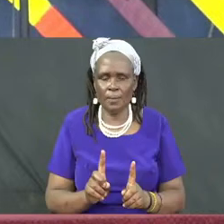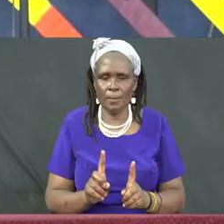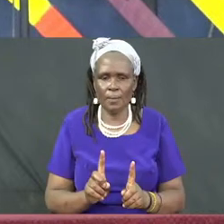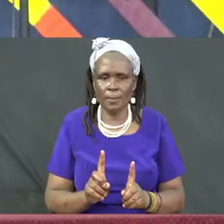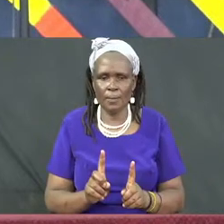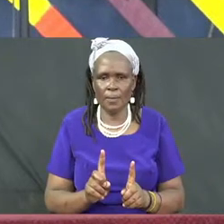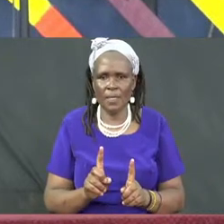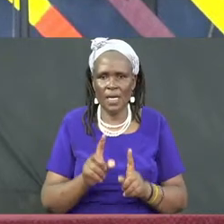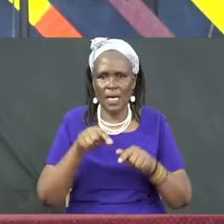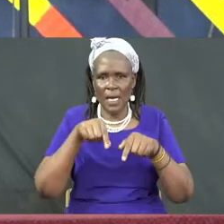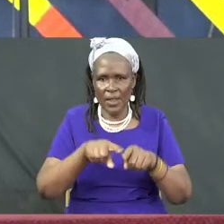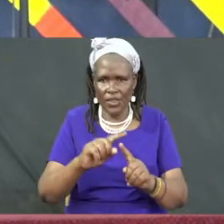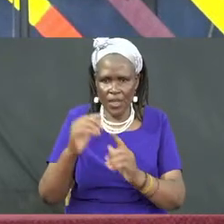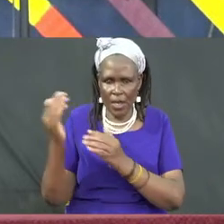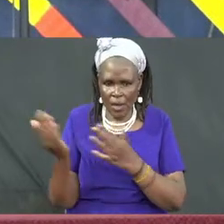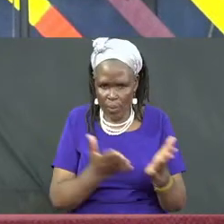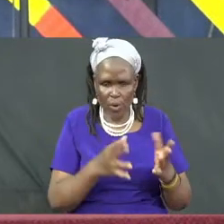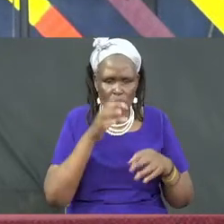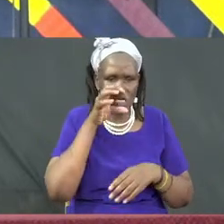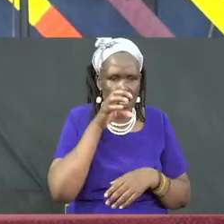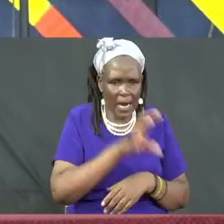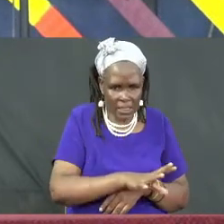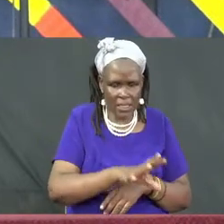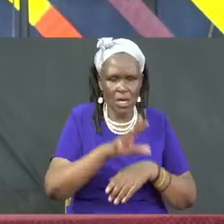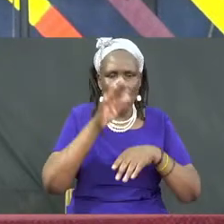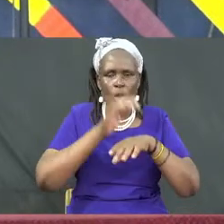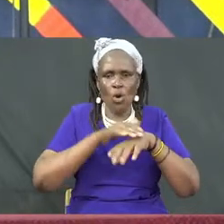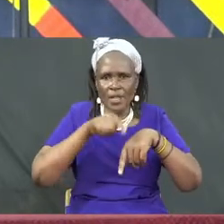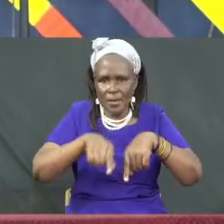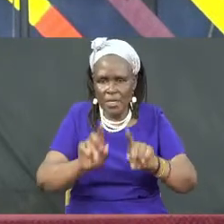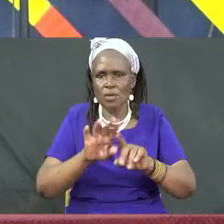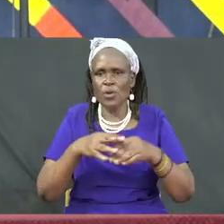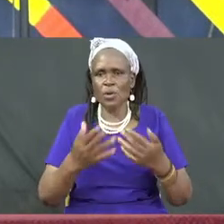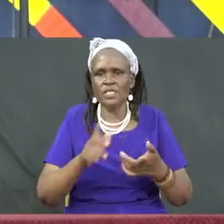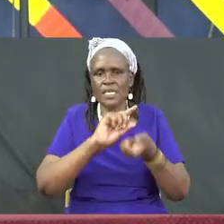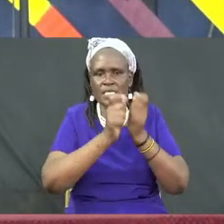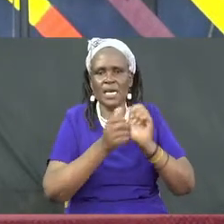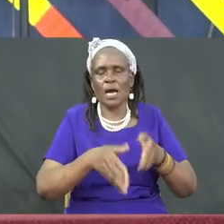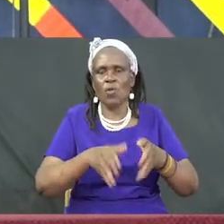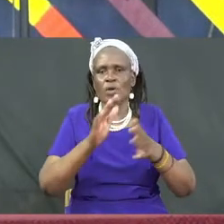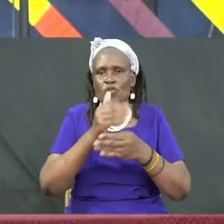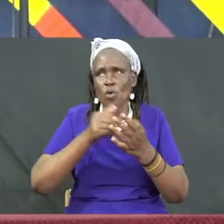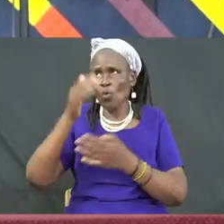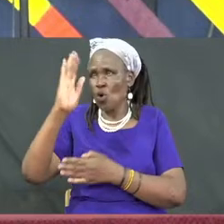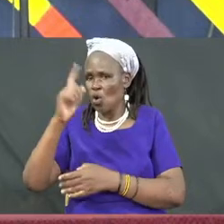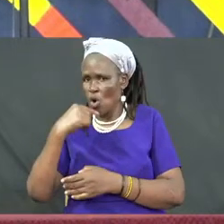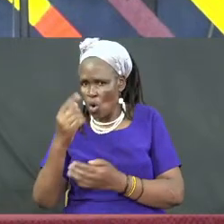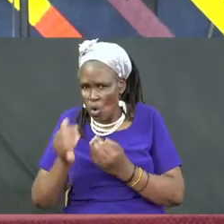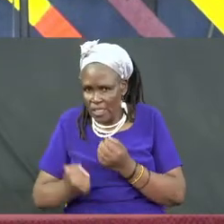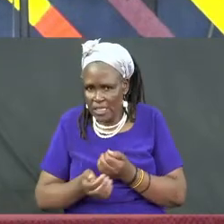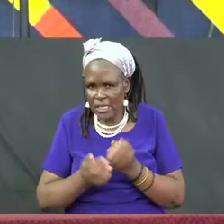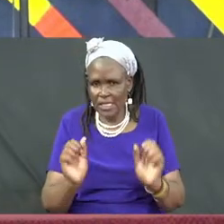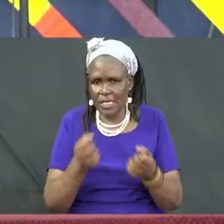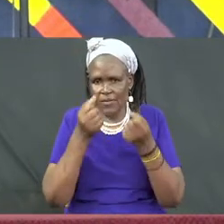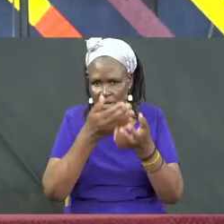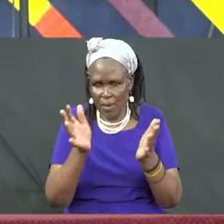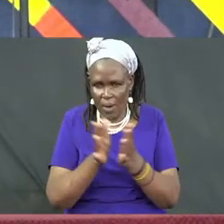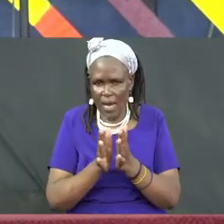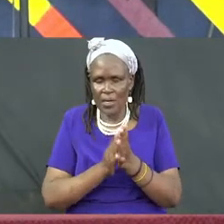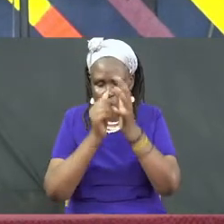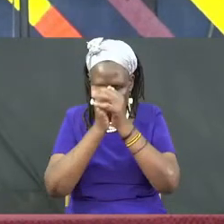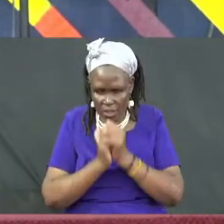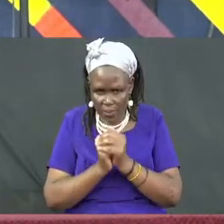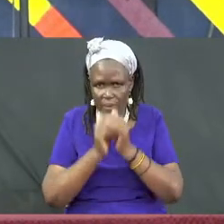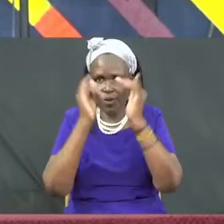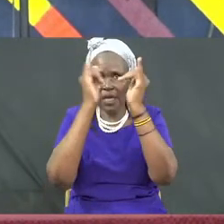They brought a curse upon themselves by turning away from the God who had saved them and worshiping the gods of